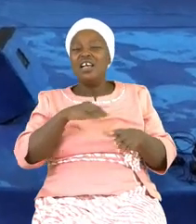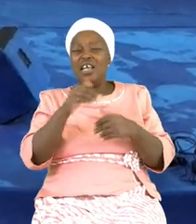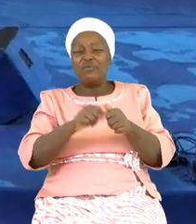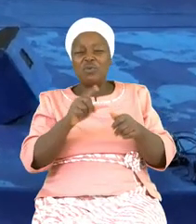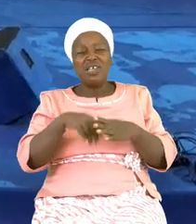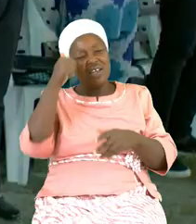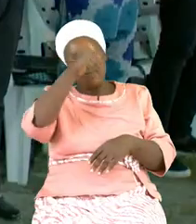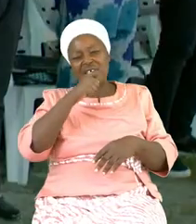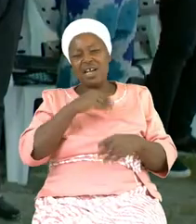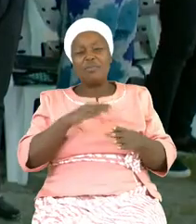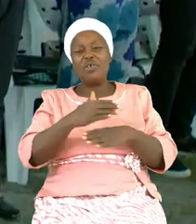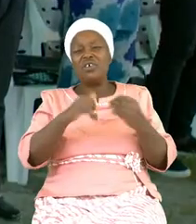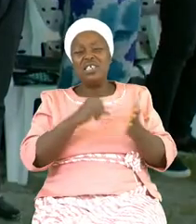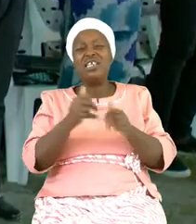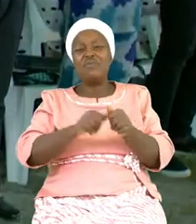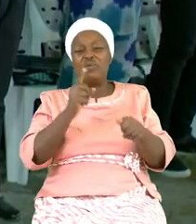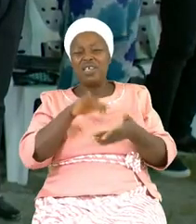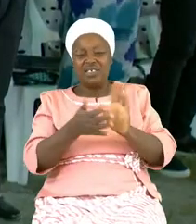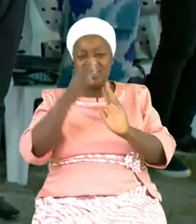in Jesus' name. Amen.